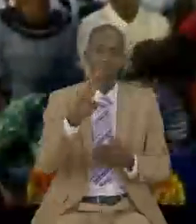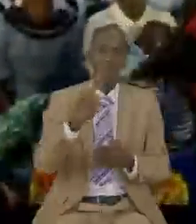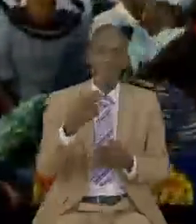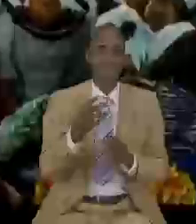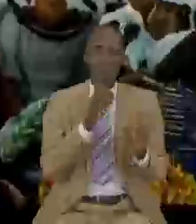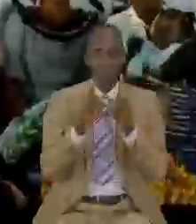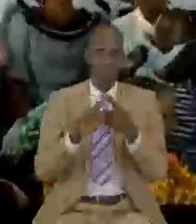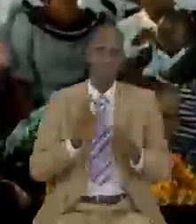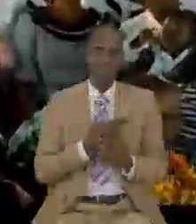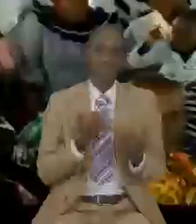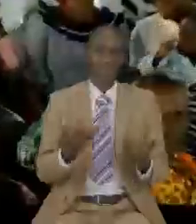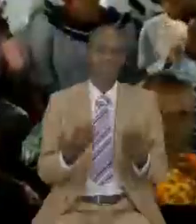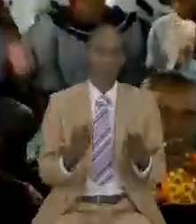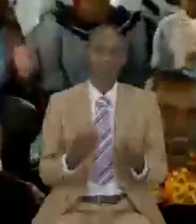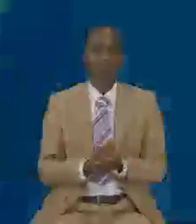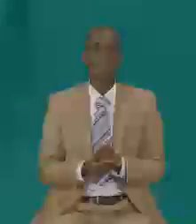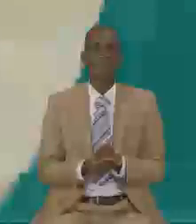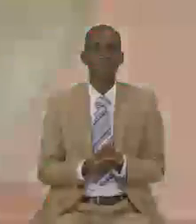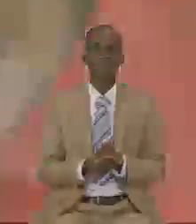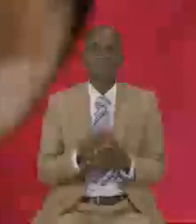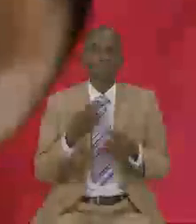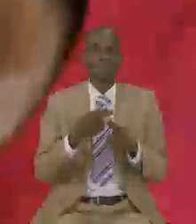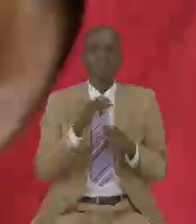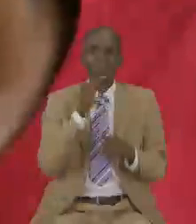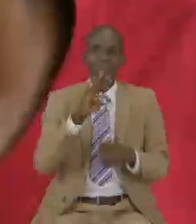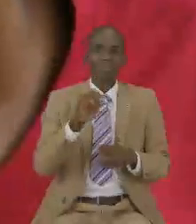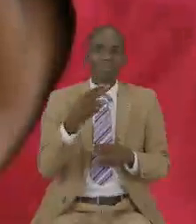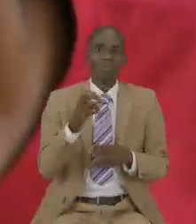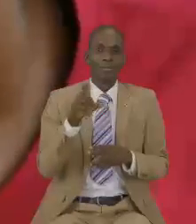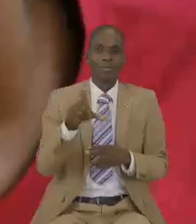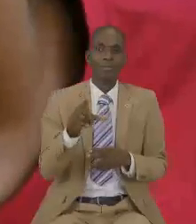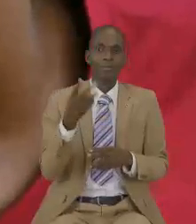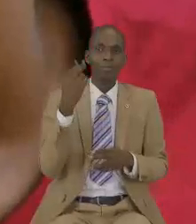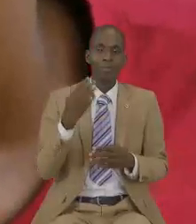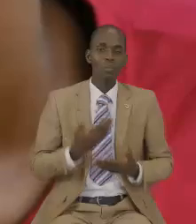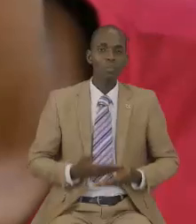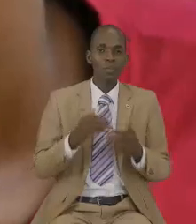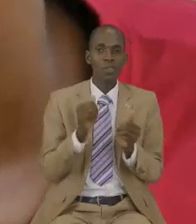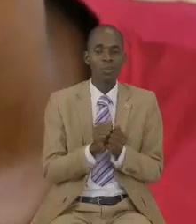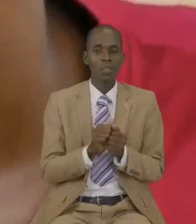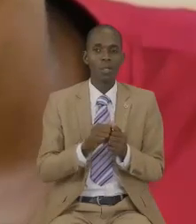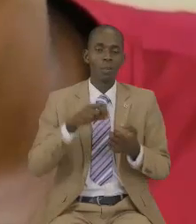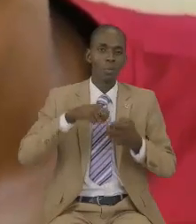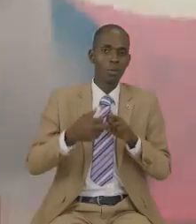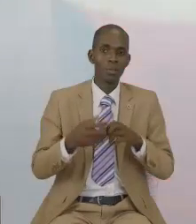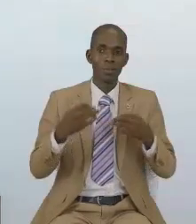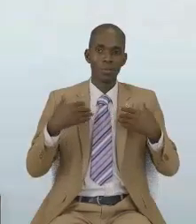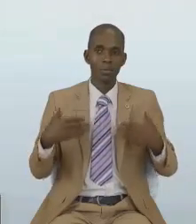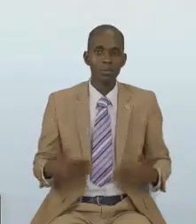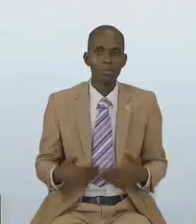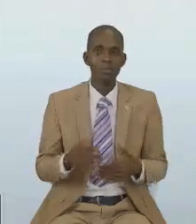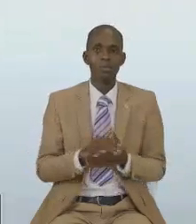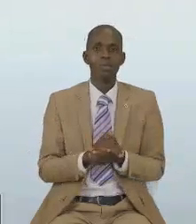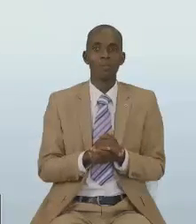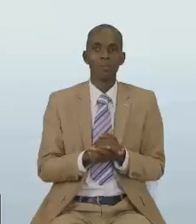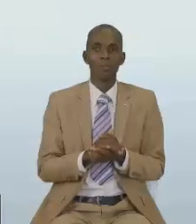to us. My name is Bethel Tokma. I was born with some health challenges and it's a head-sprung